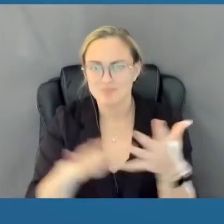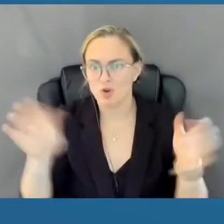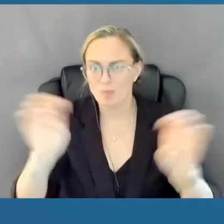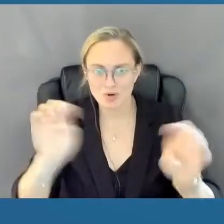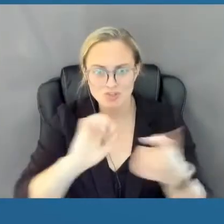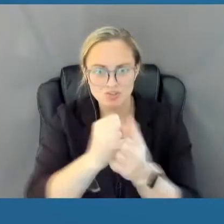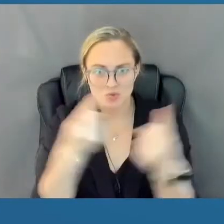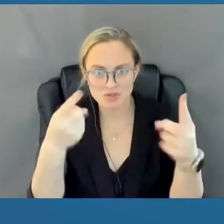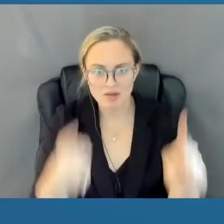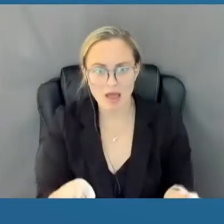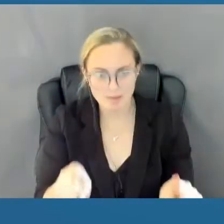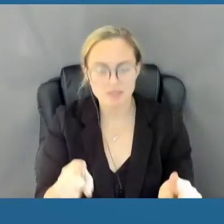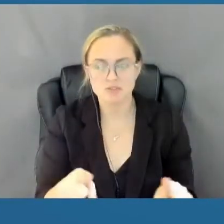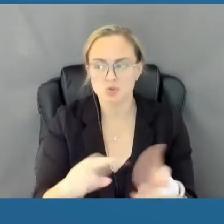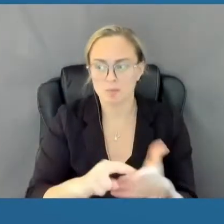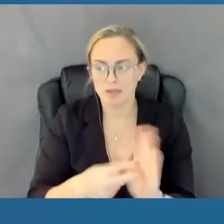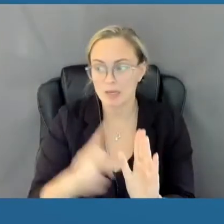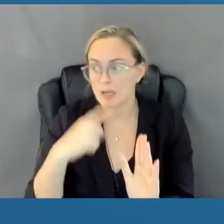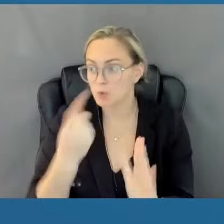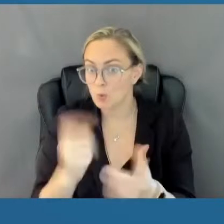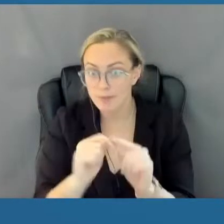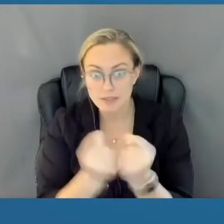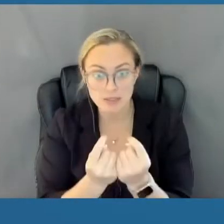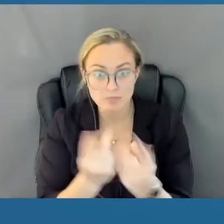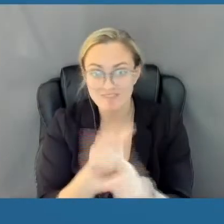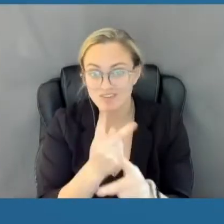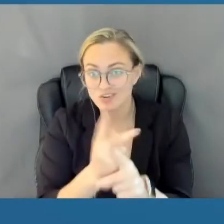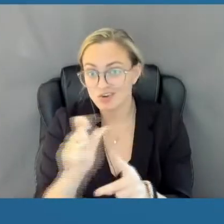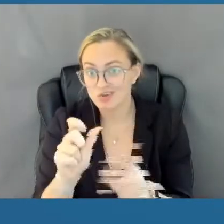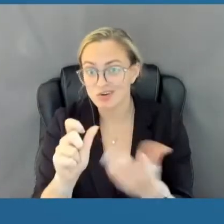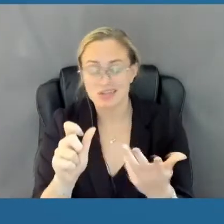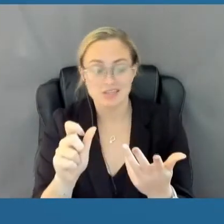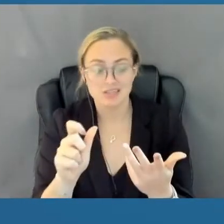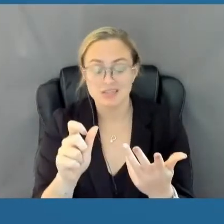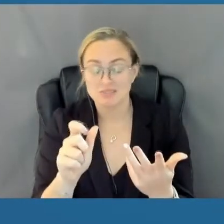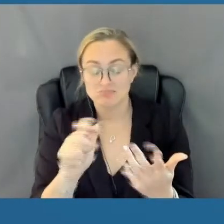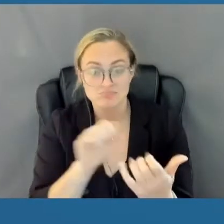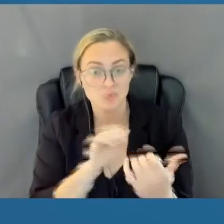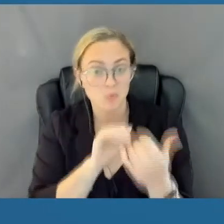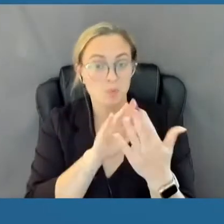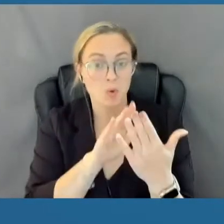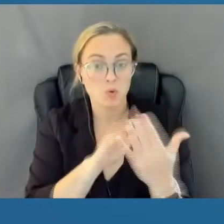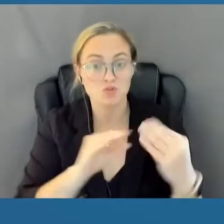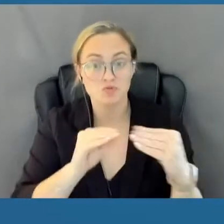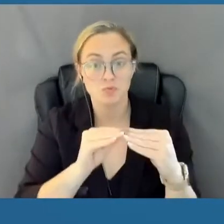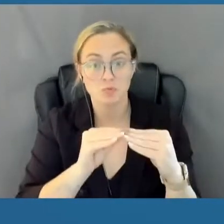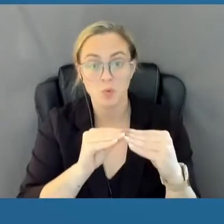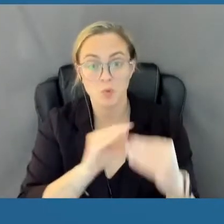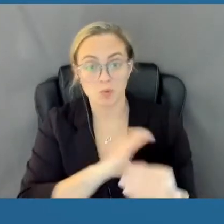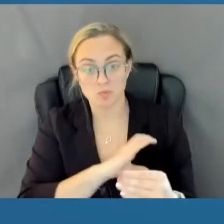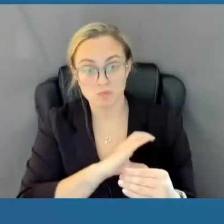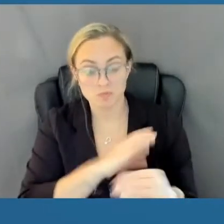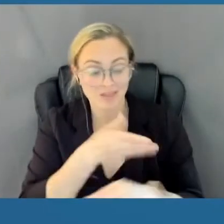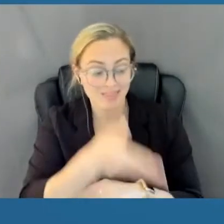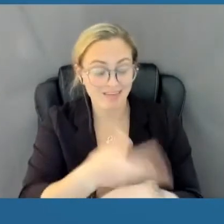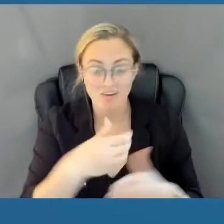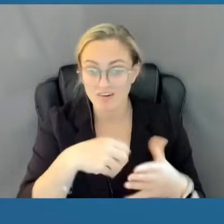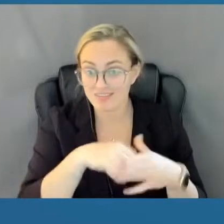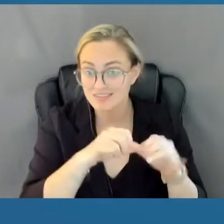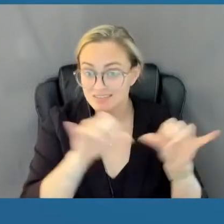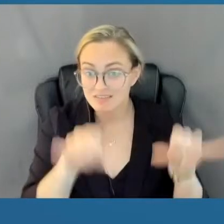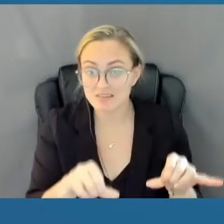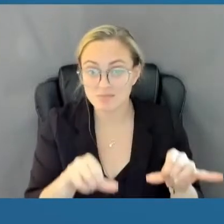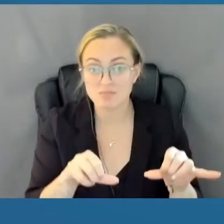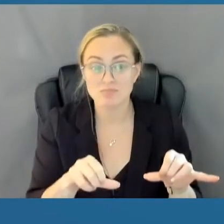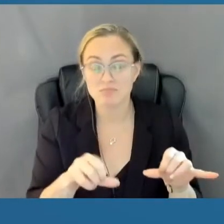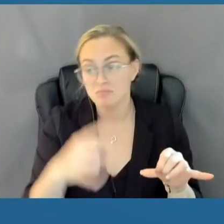I've directed my team to find an all-of-the-above approach to get more correction officers in the system. The thought